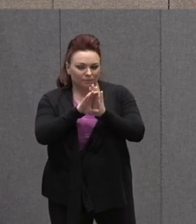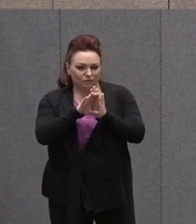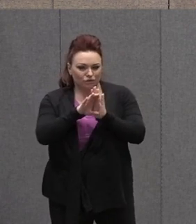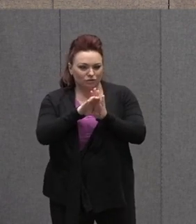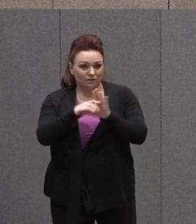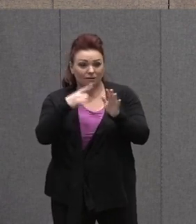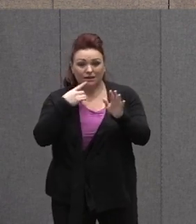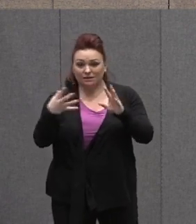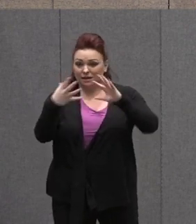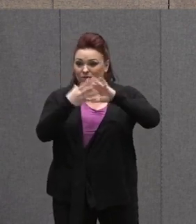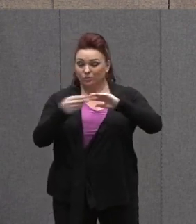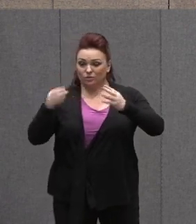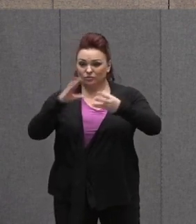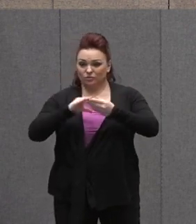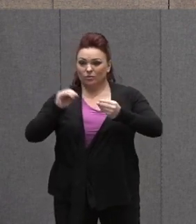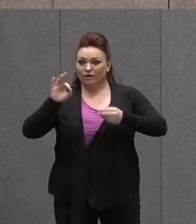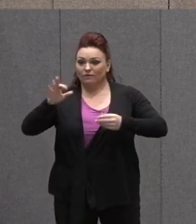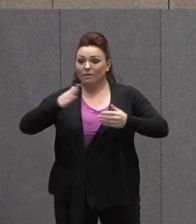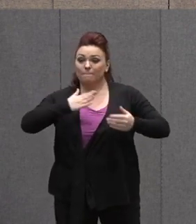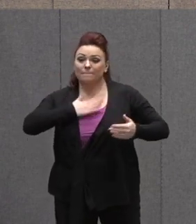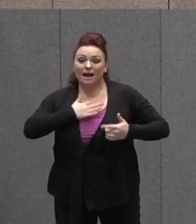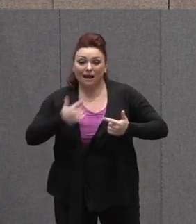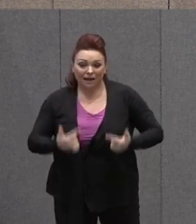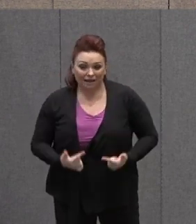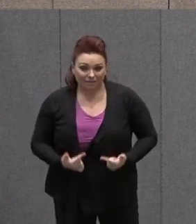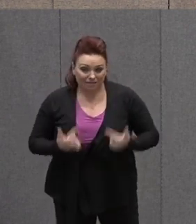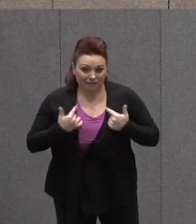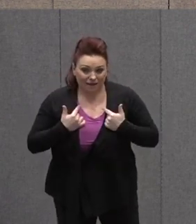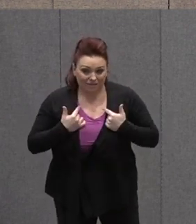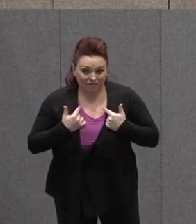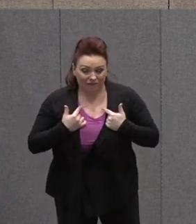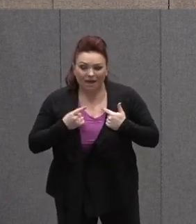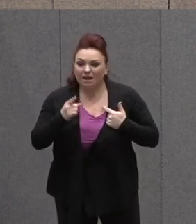that tell the story of my life, so you can do the same.